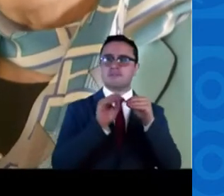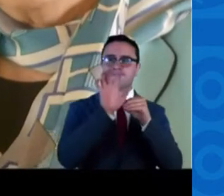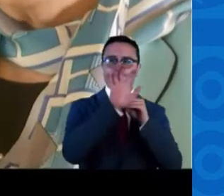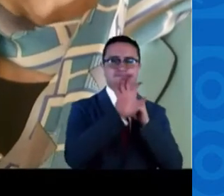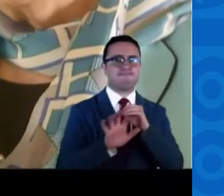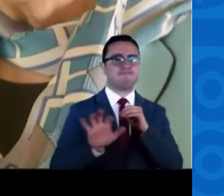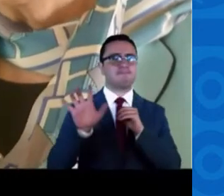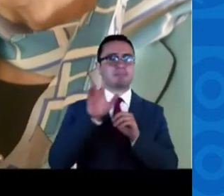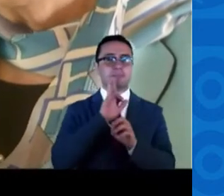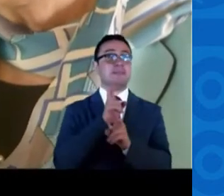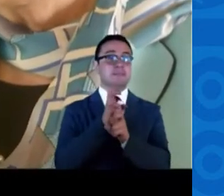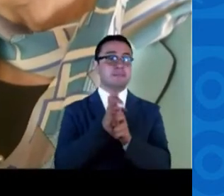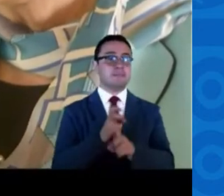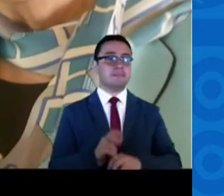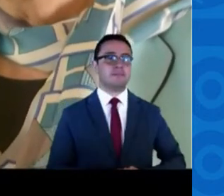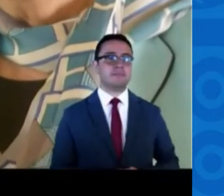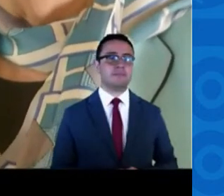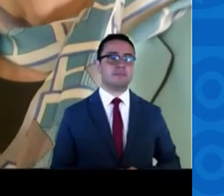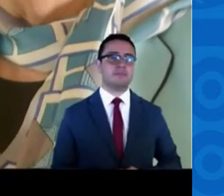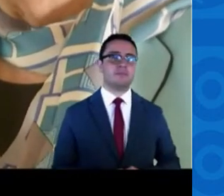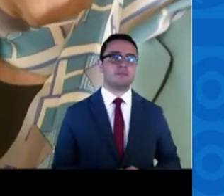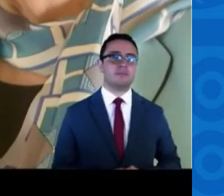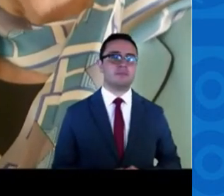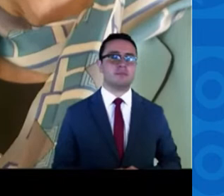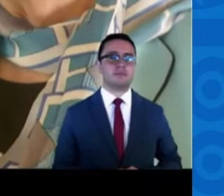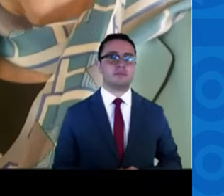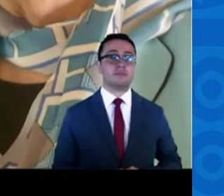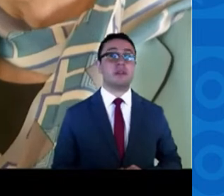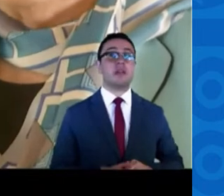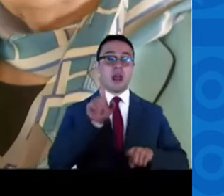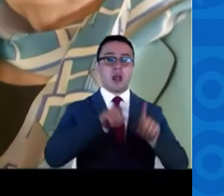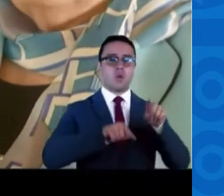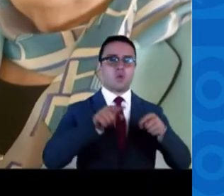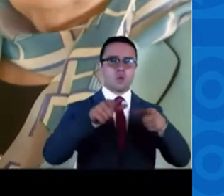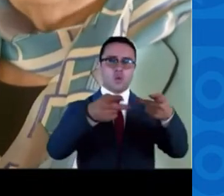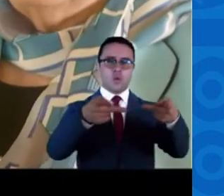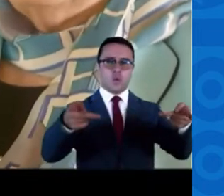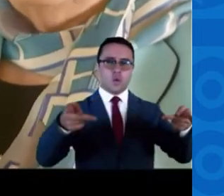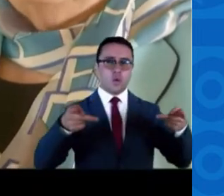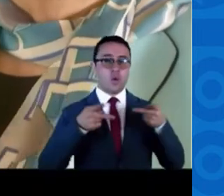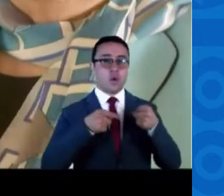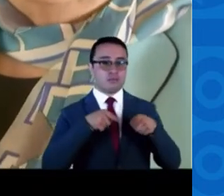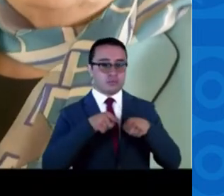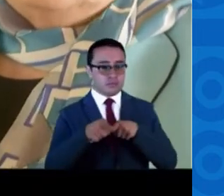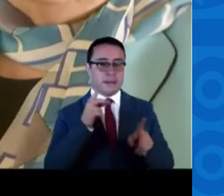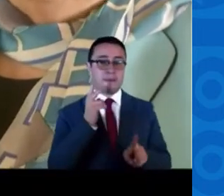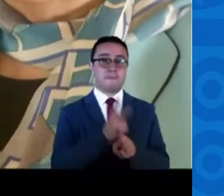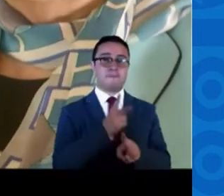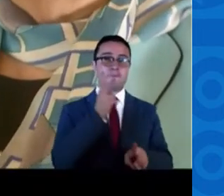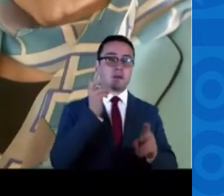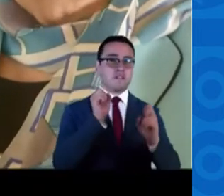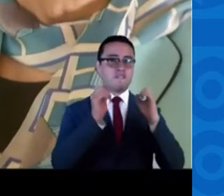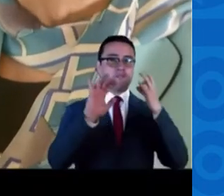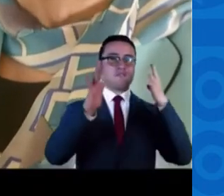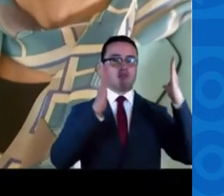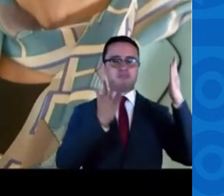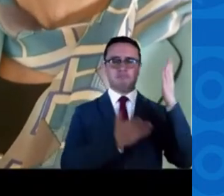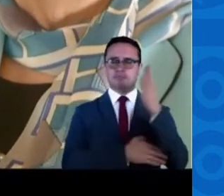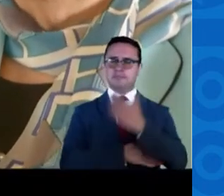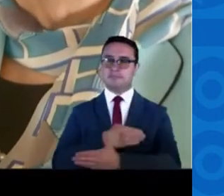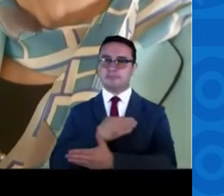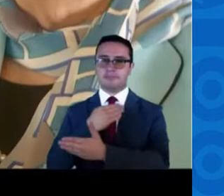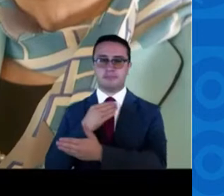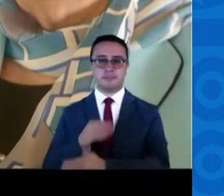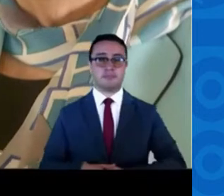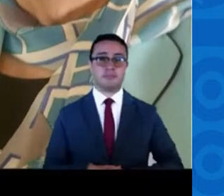to the hydric challenge that our region has faced, particularly in regions that are